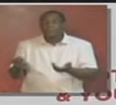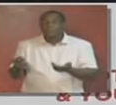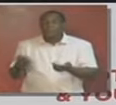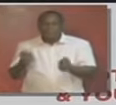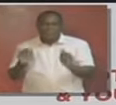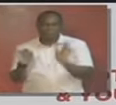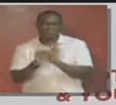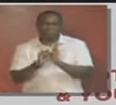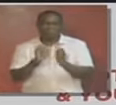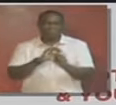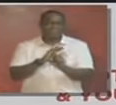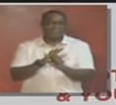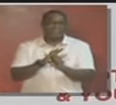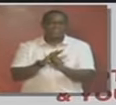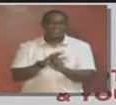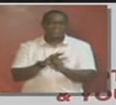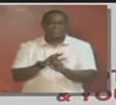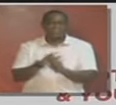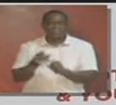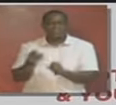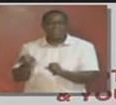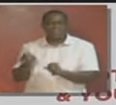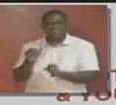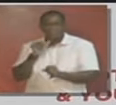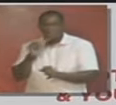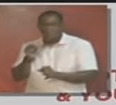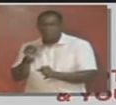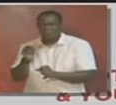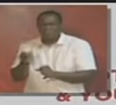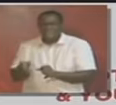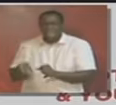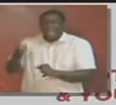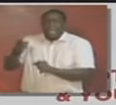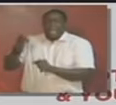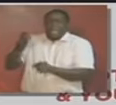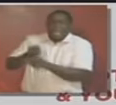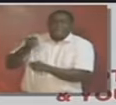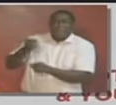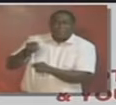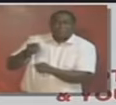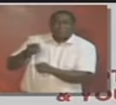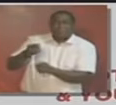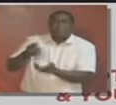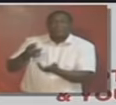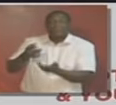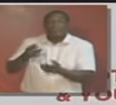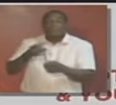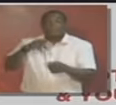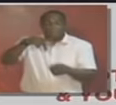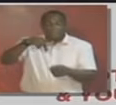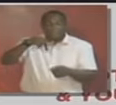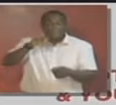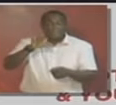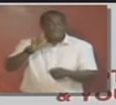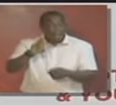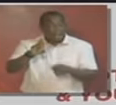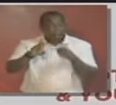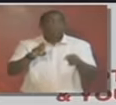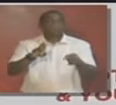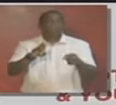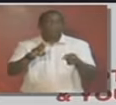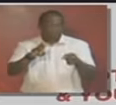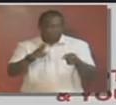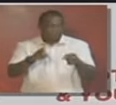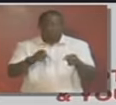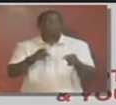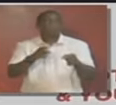test would have. The PCR is considered gold standard. Now, it may, of course, I mean, they've seen lots of nice videos of